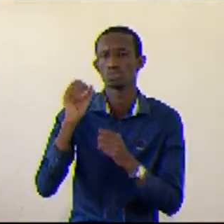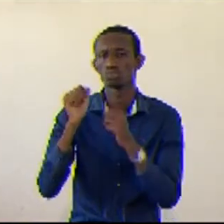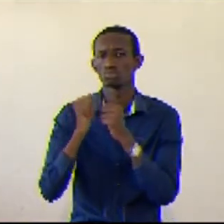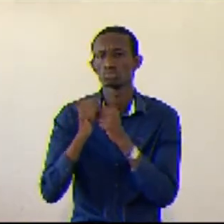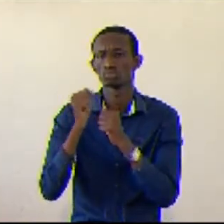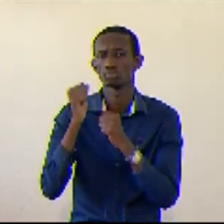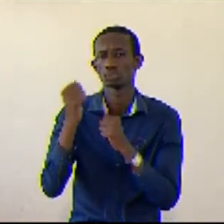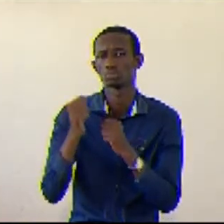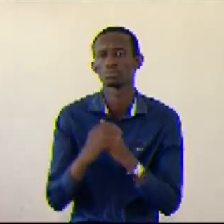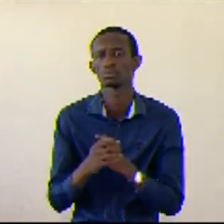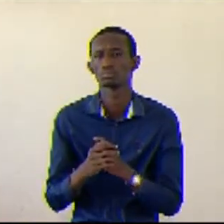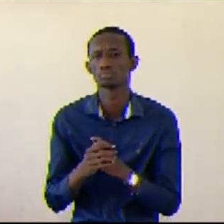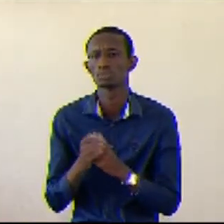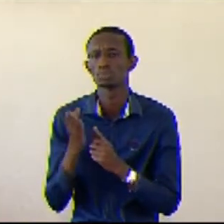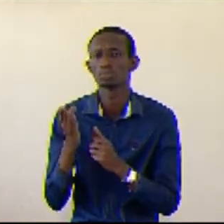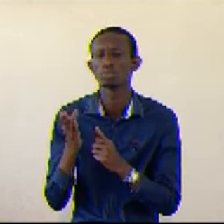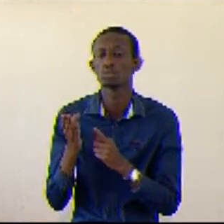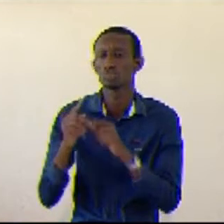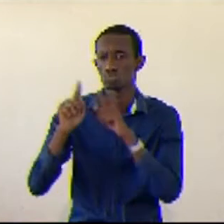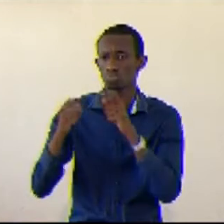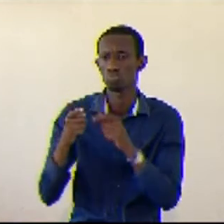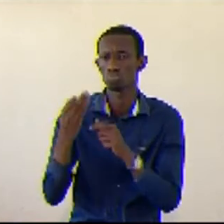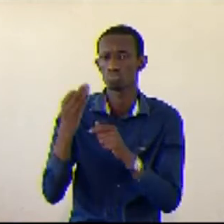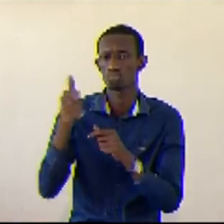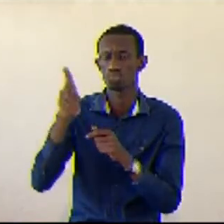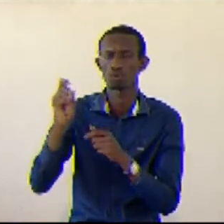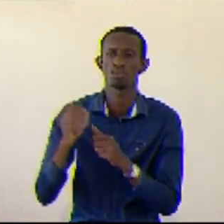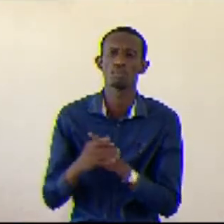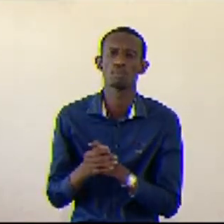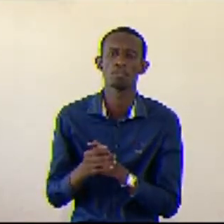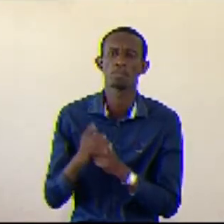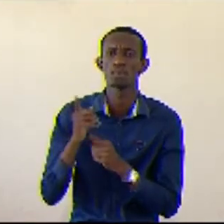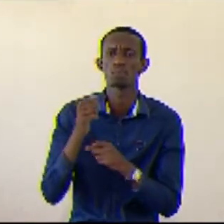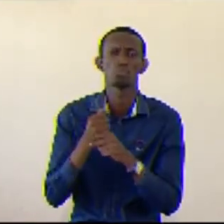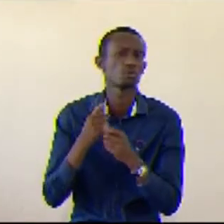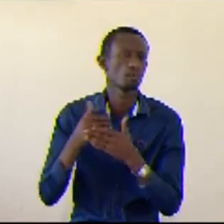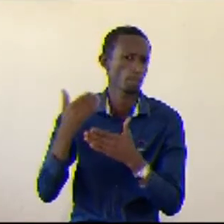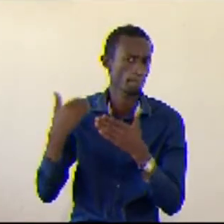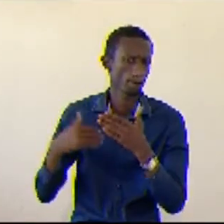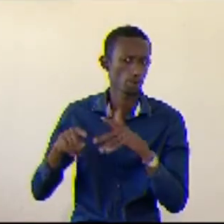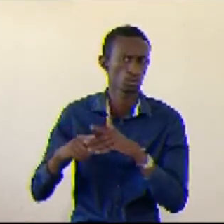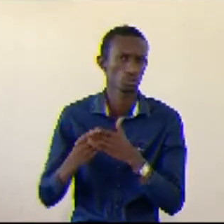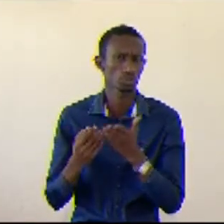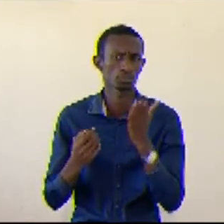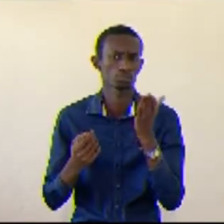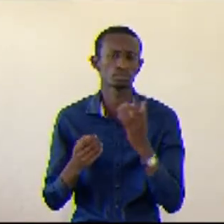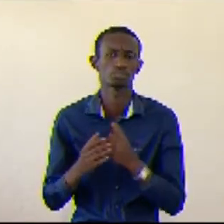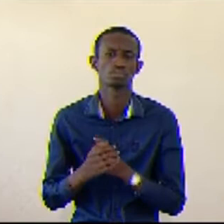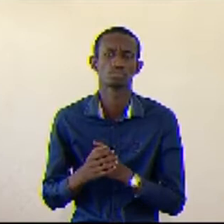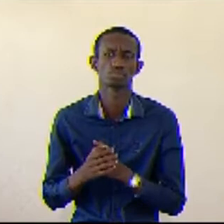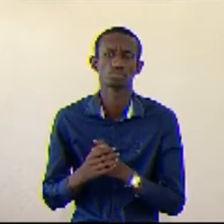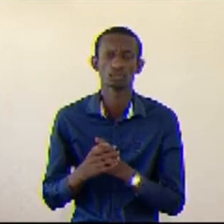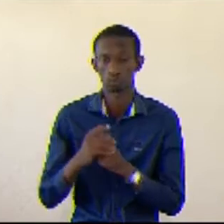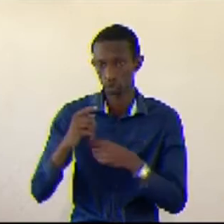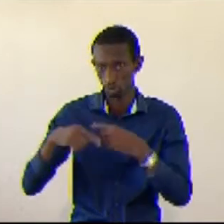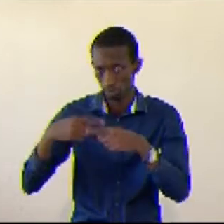root using linear interpolation we did when we started that unit, isn't it? Now we are going to